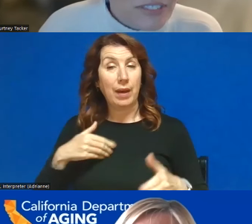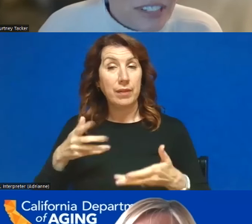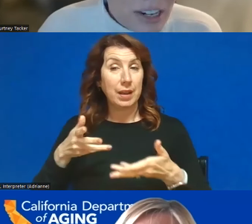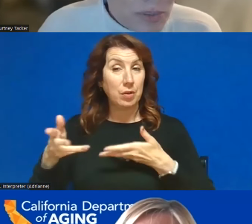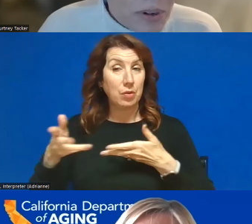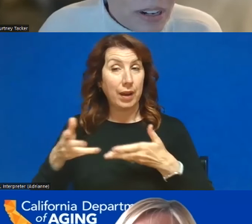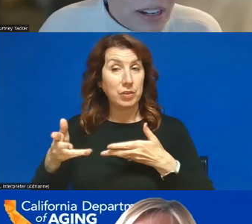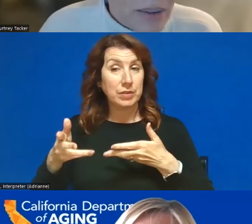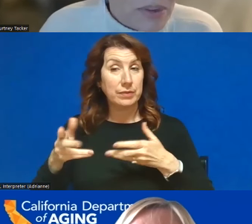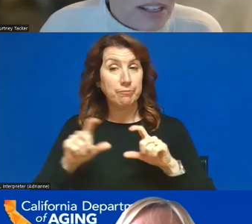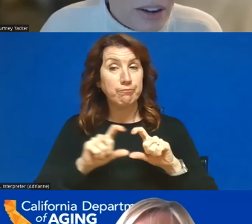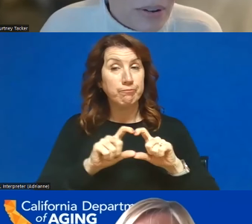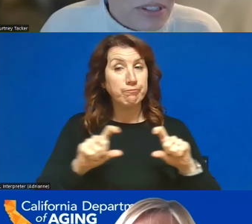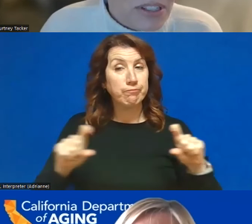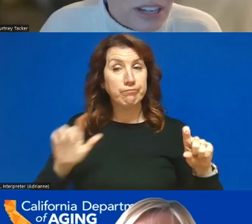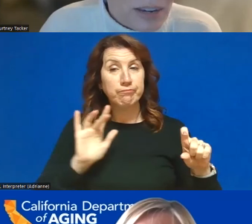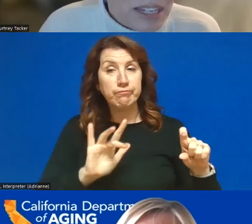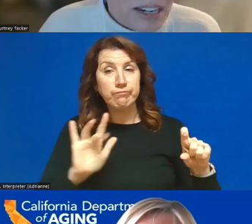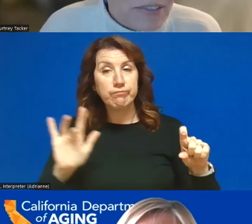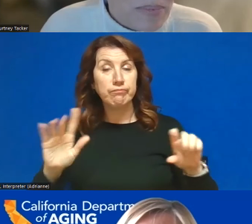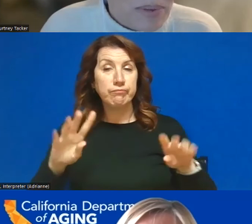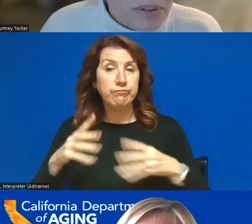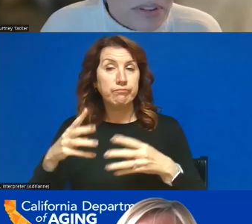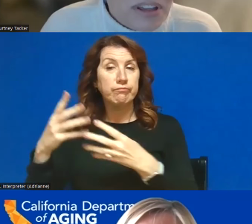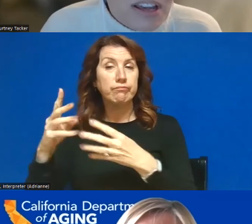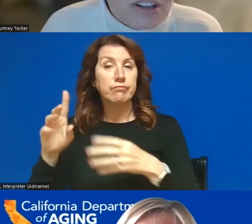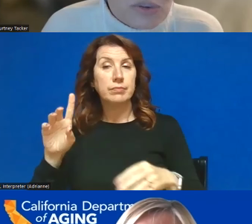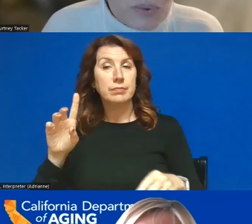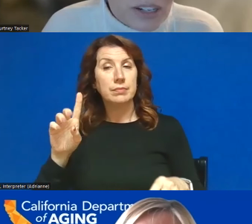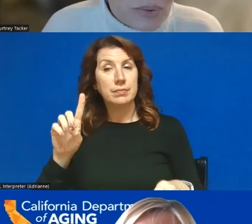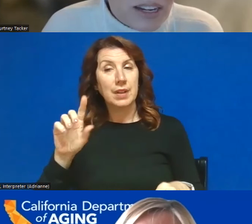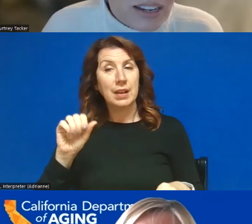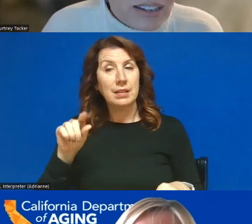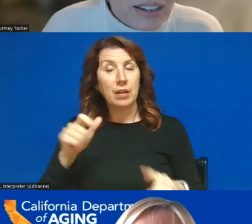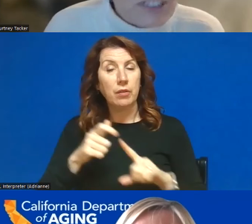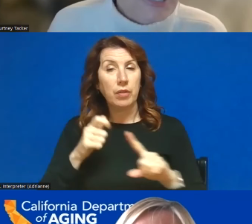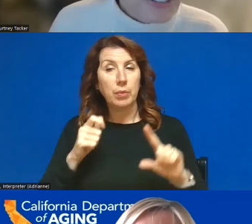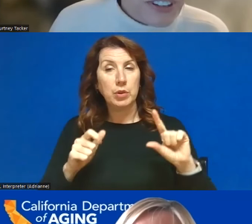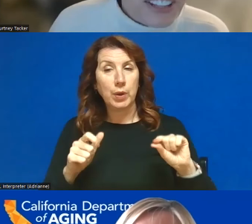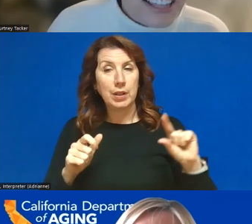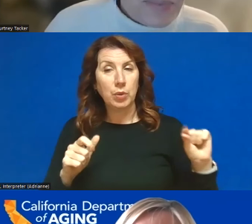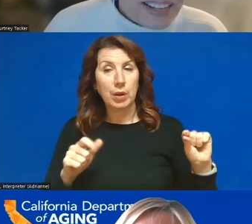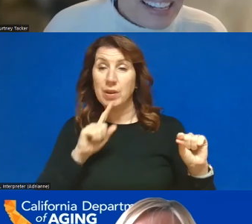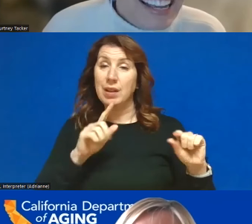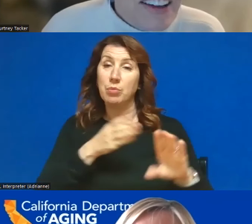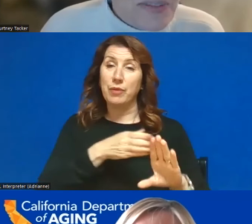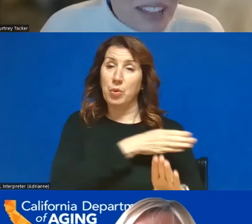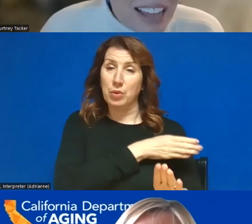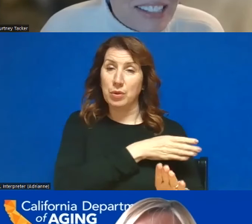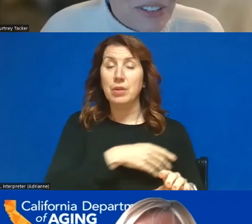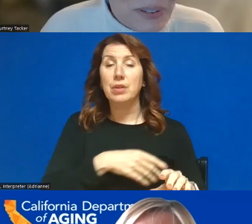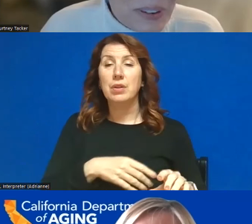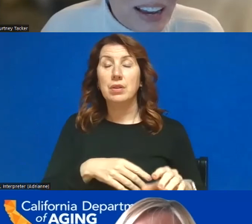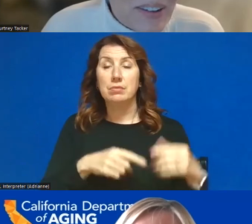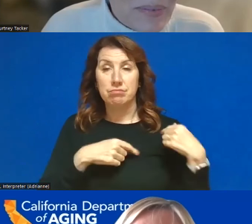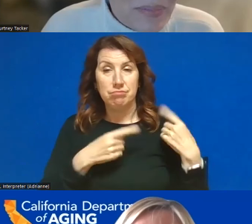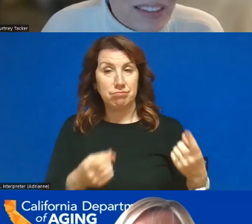interactive dashboard that will allow you to look up data from both 2020, actually it's earlier than that, but from the last